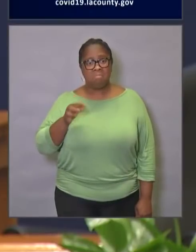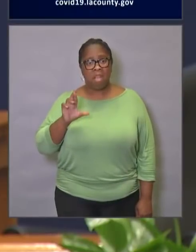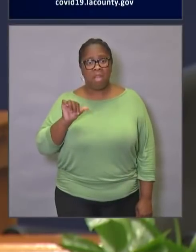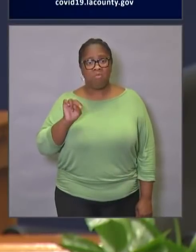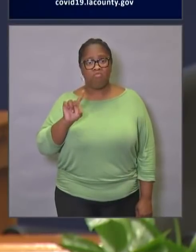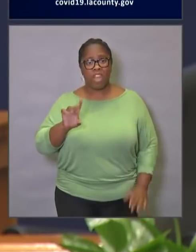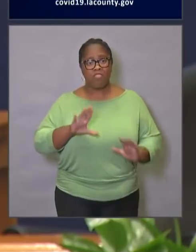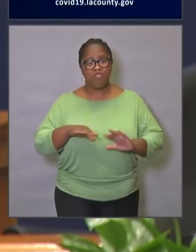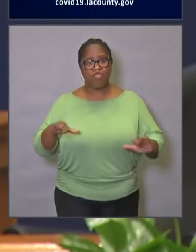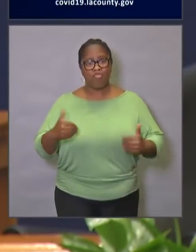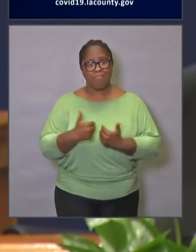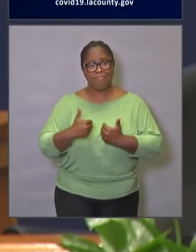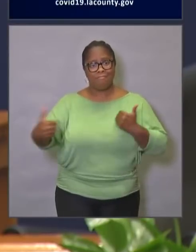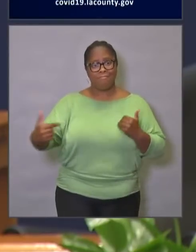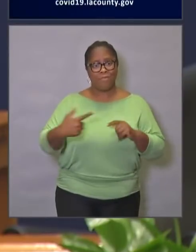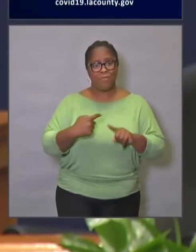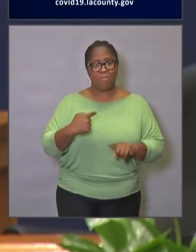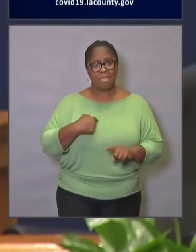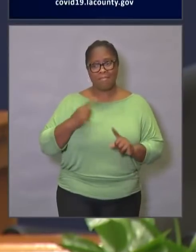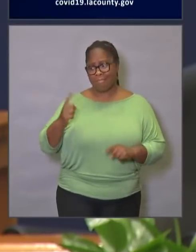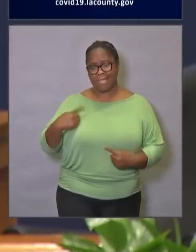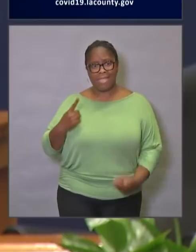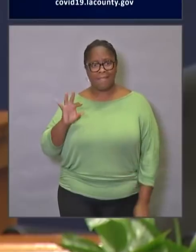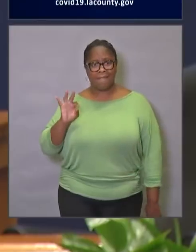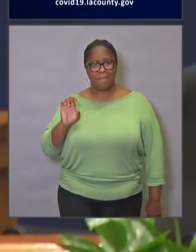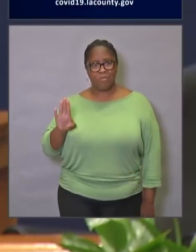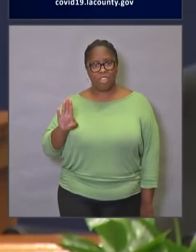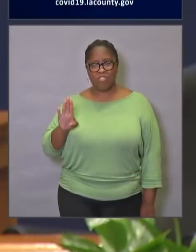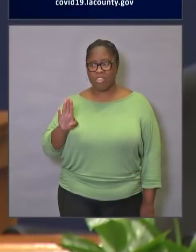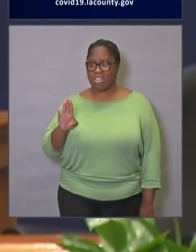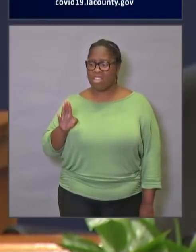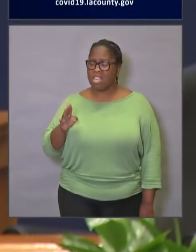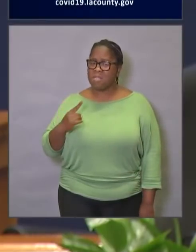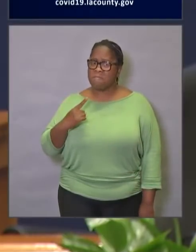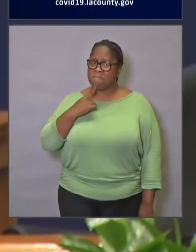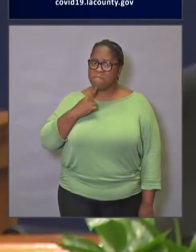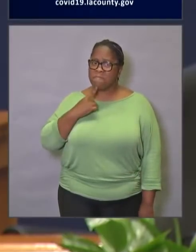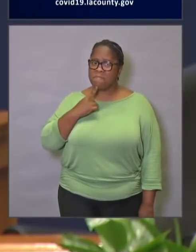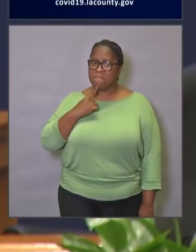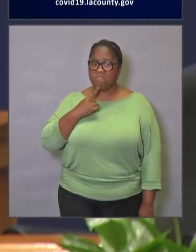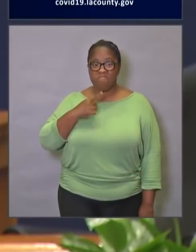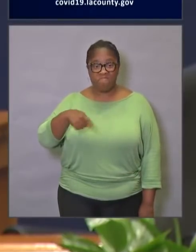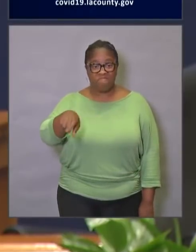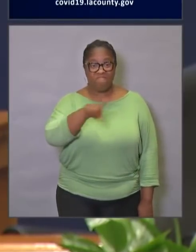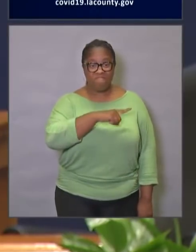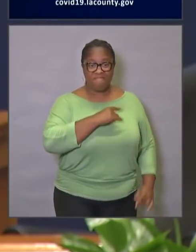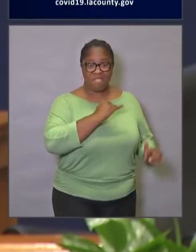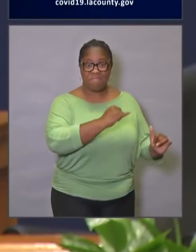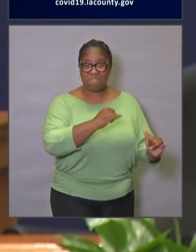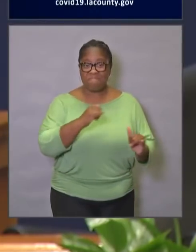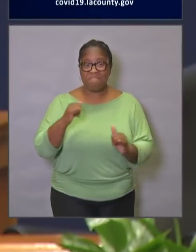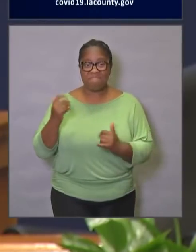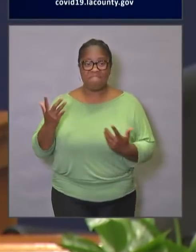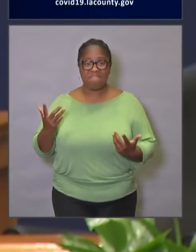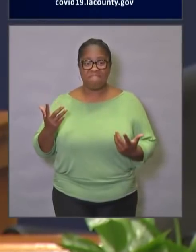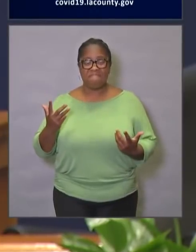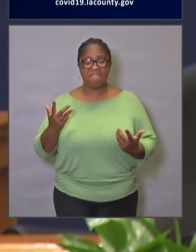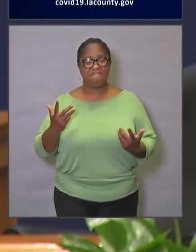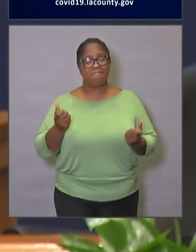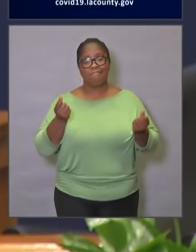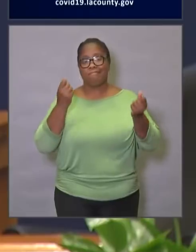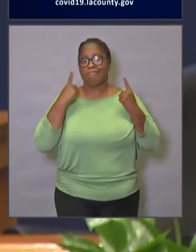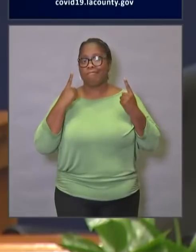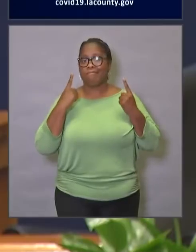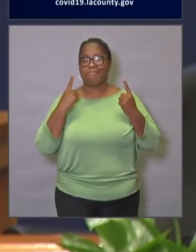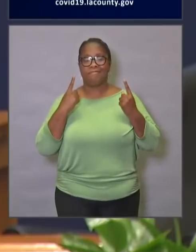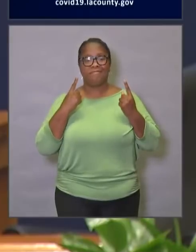February. And it's a reality that I know I share with so many others. The reality is, as with every member